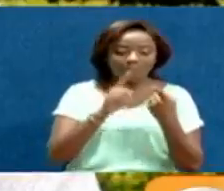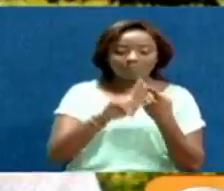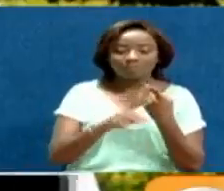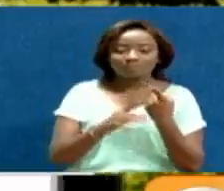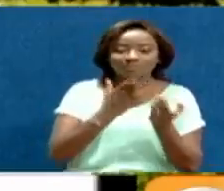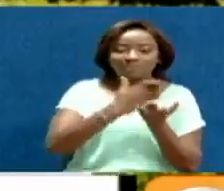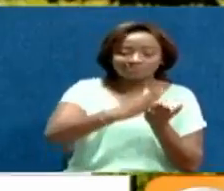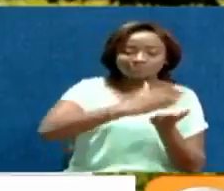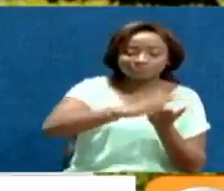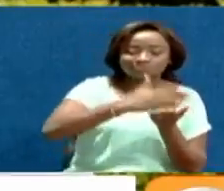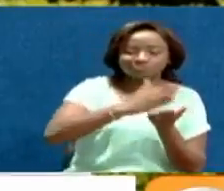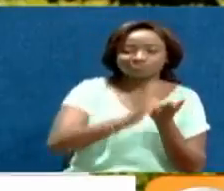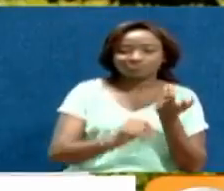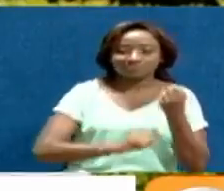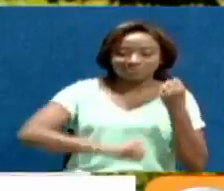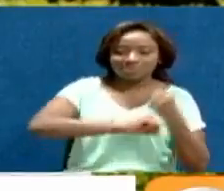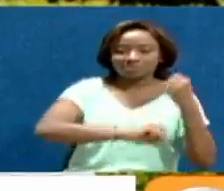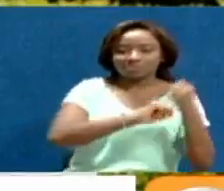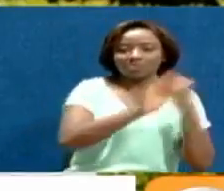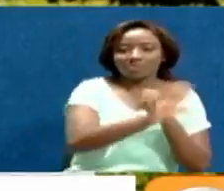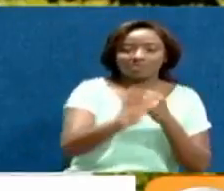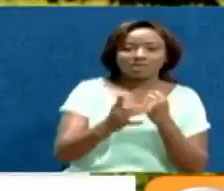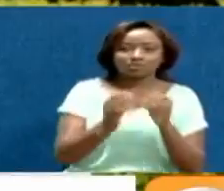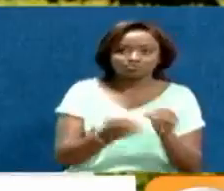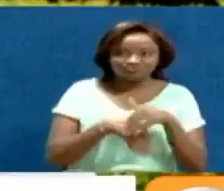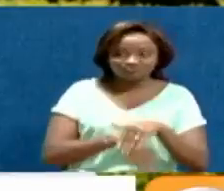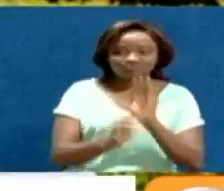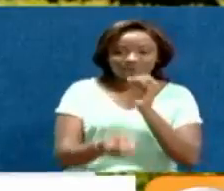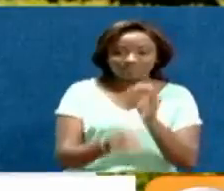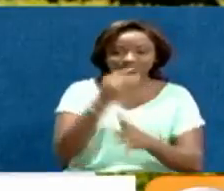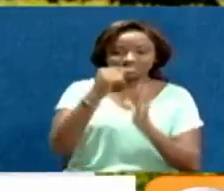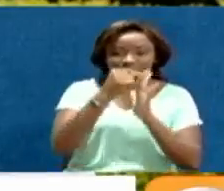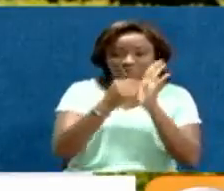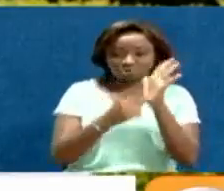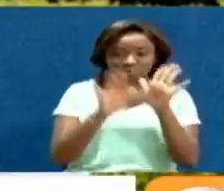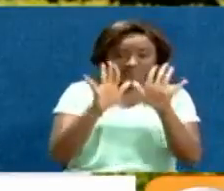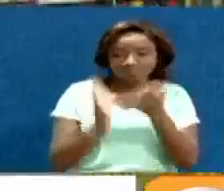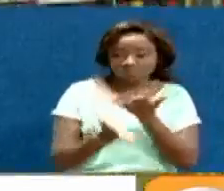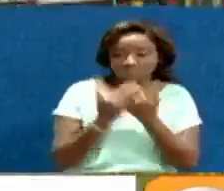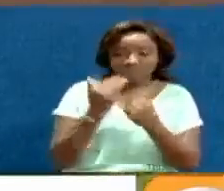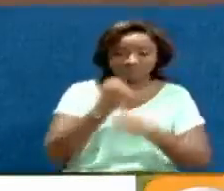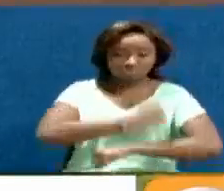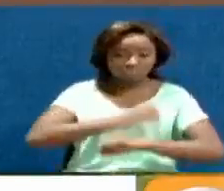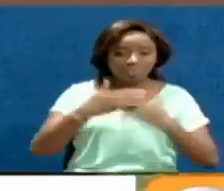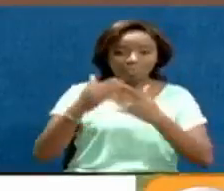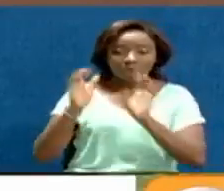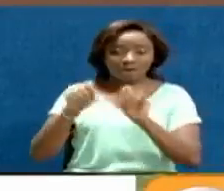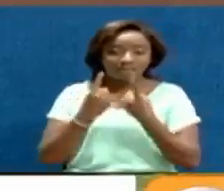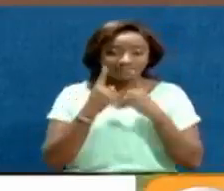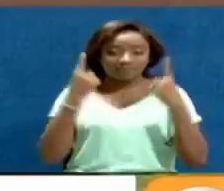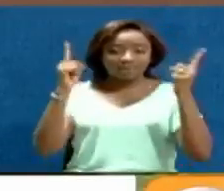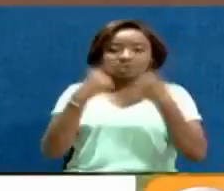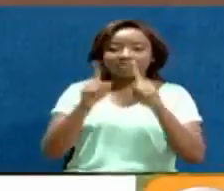to support putting up of the necessary protocols to enable a smooth reopening of schools. Failure by